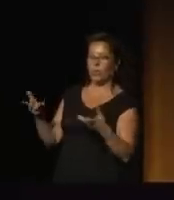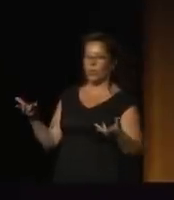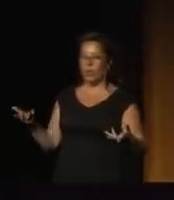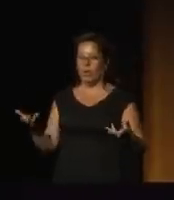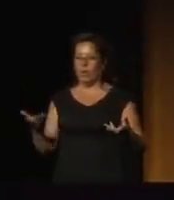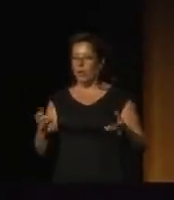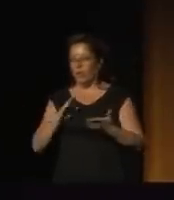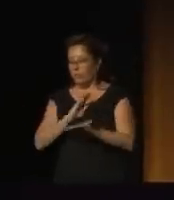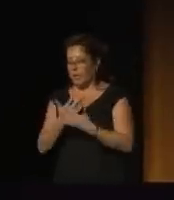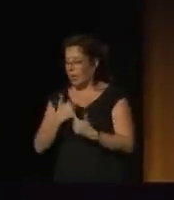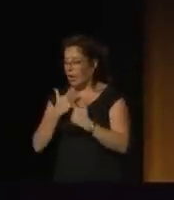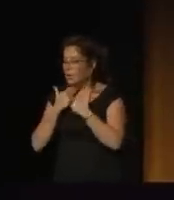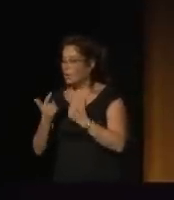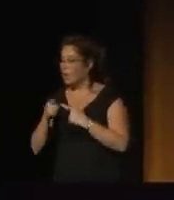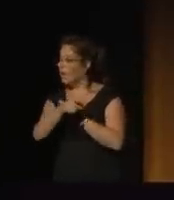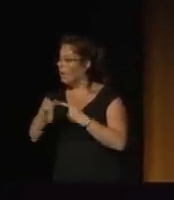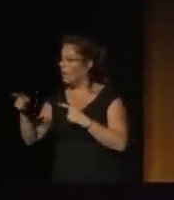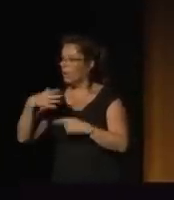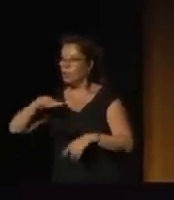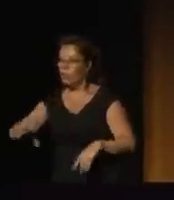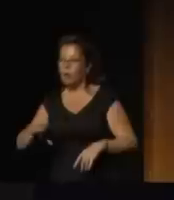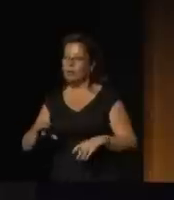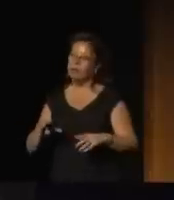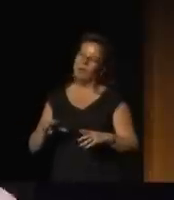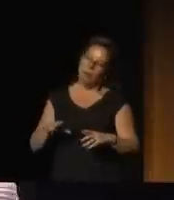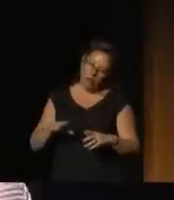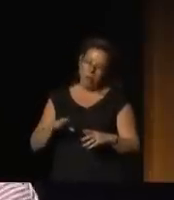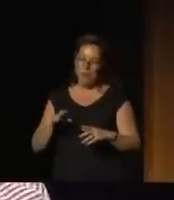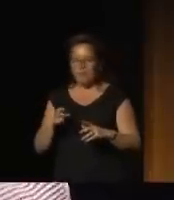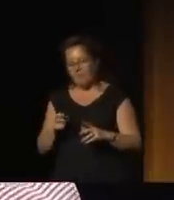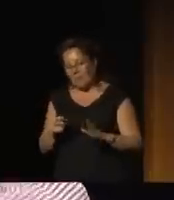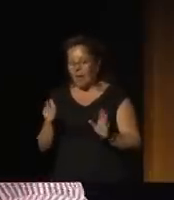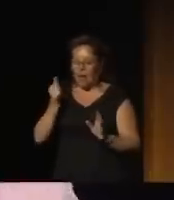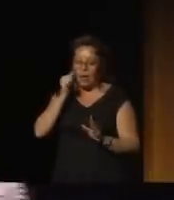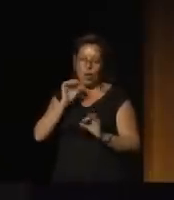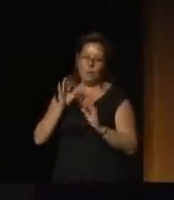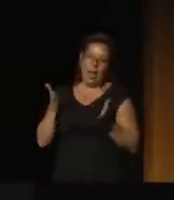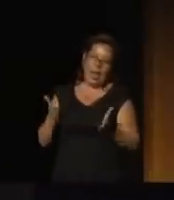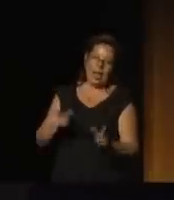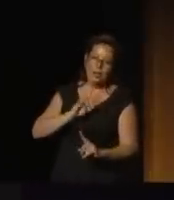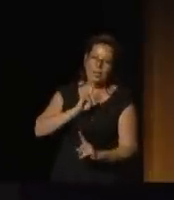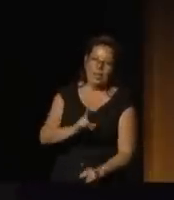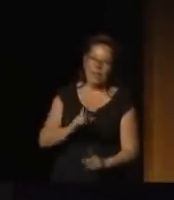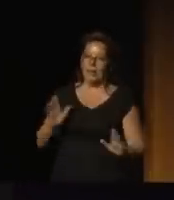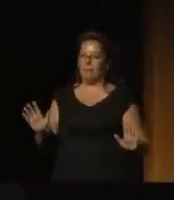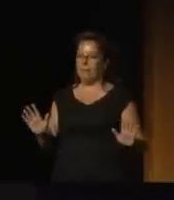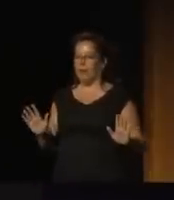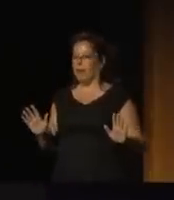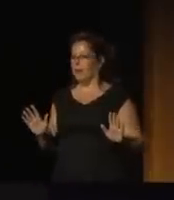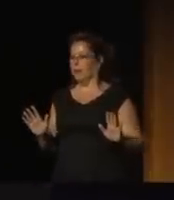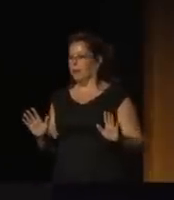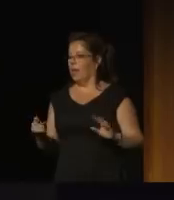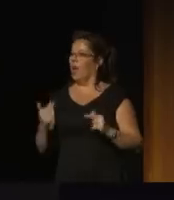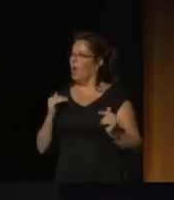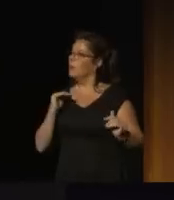I don't care what these people want. I know you're not allowed to say that. You know, but when people say, you know, I tell you what I was really sick of. I was really sick of